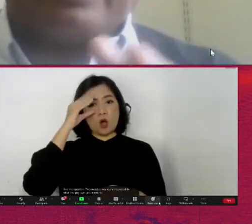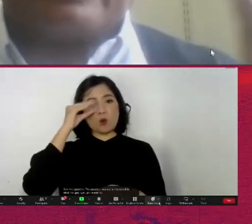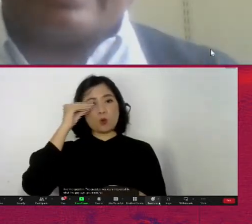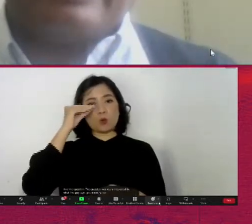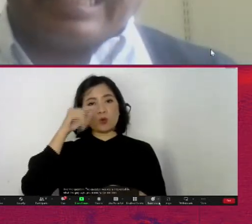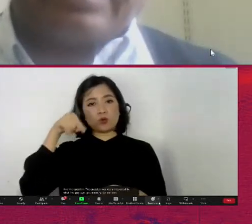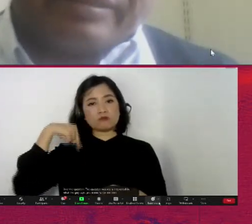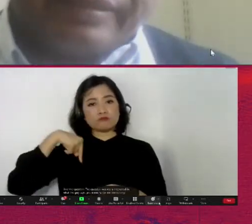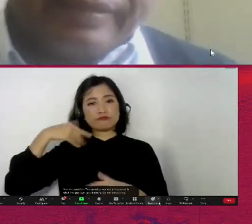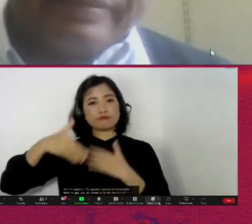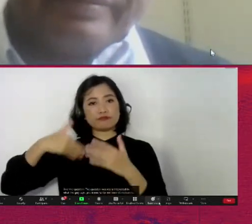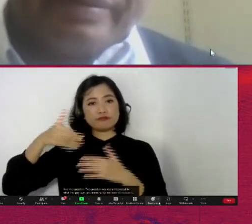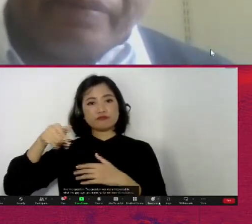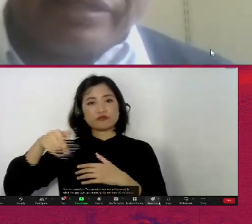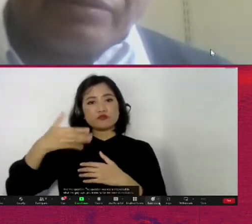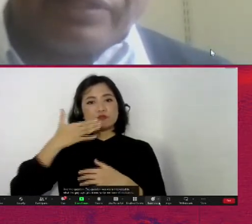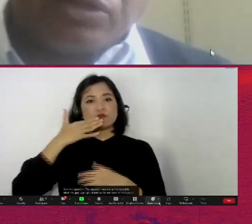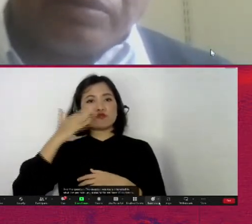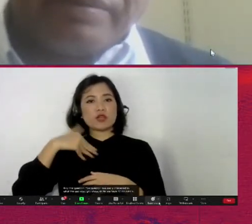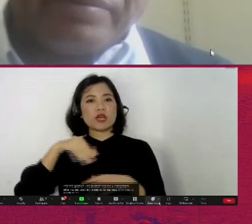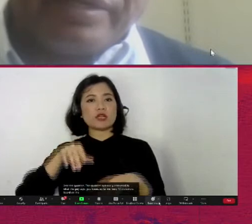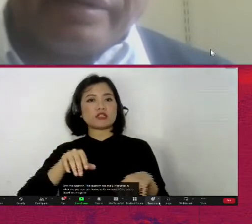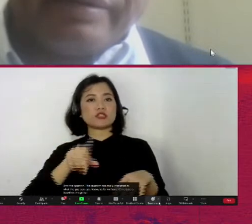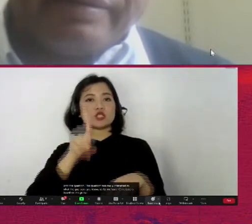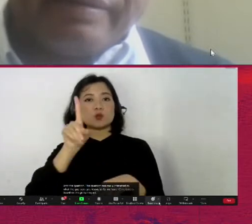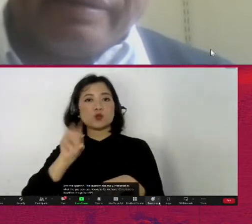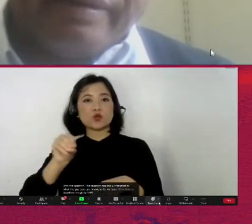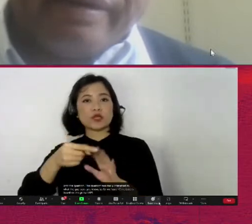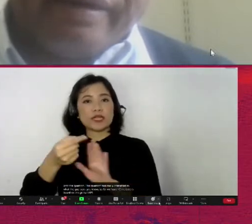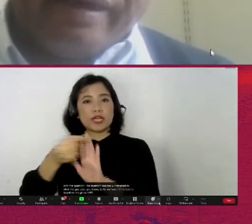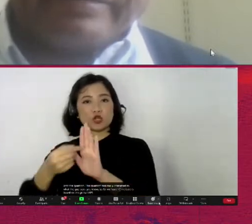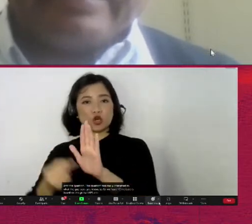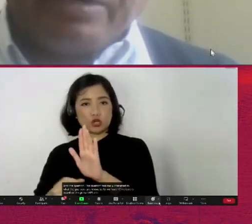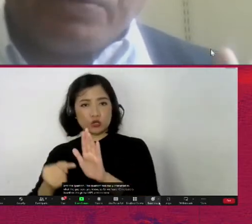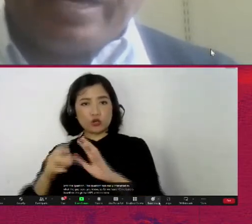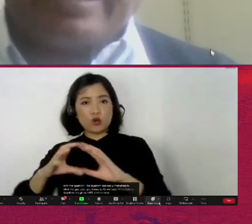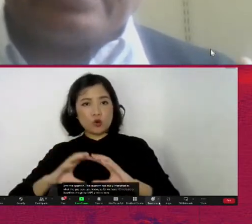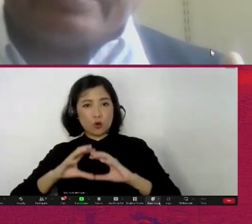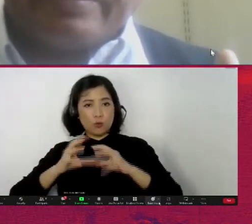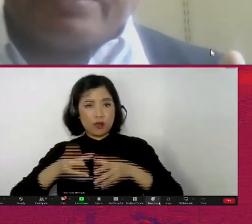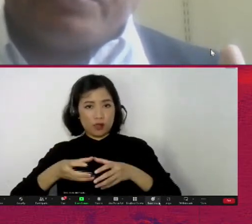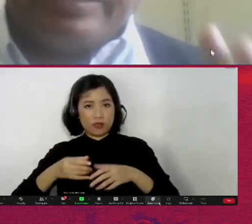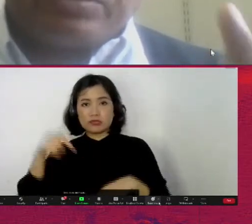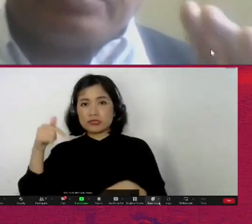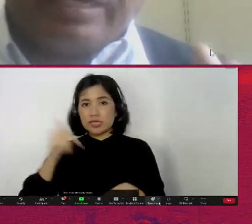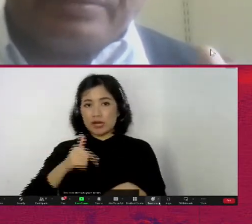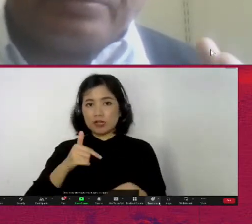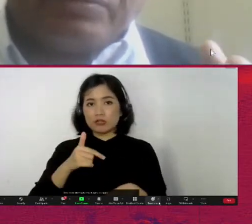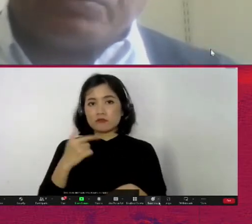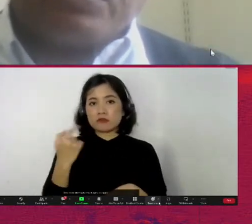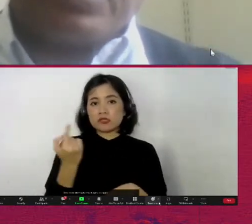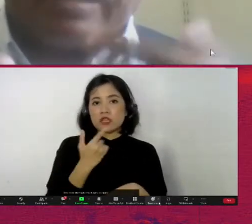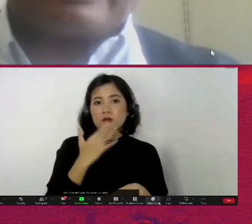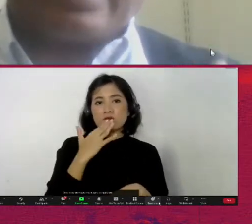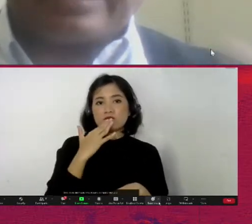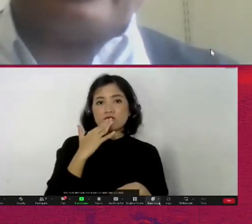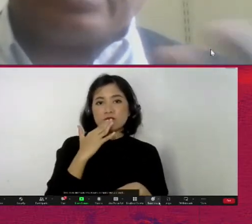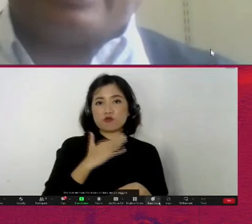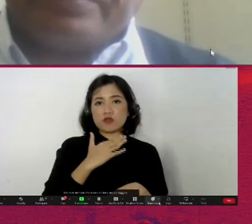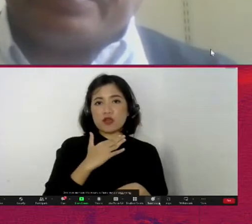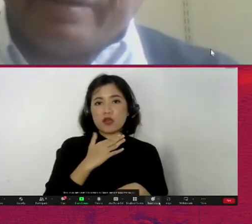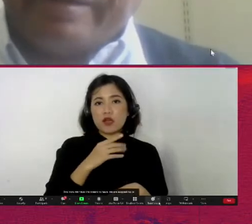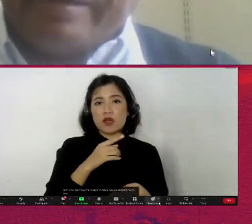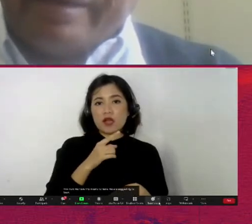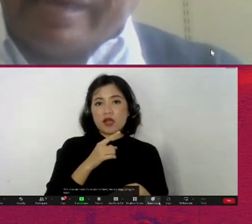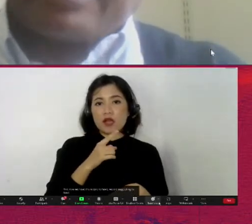so far we have 10 indicators based on the global MPI, and now we have we are suggesting